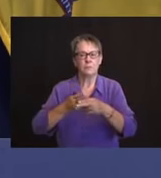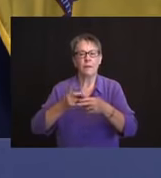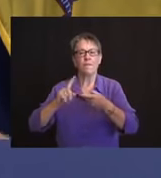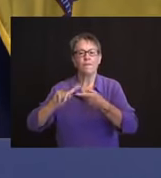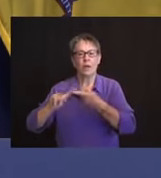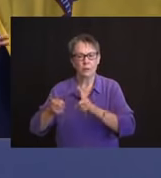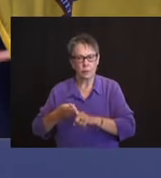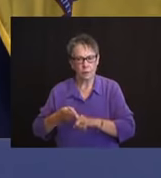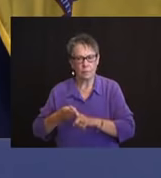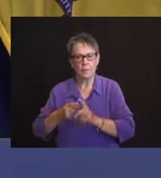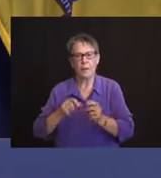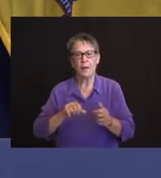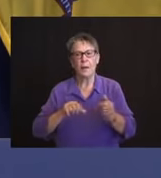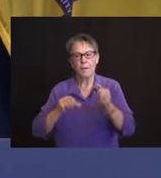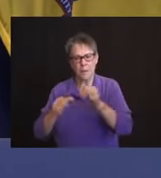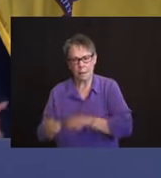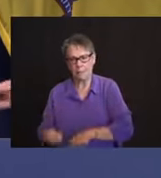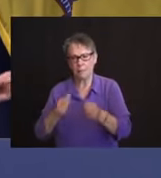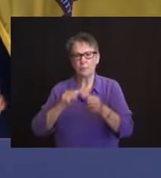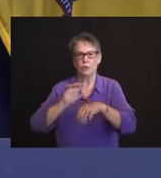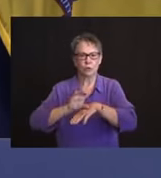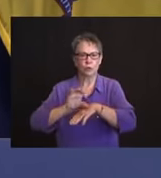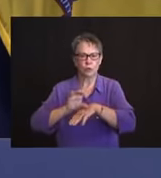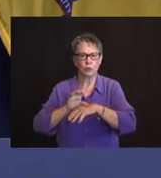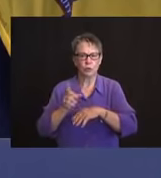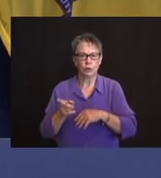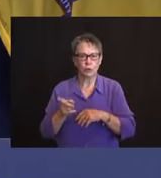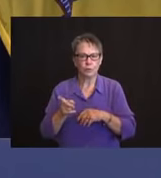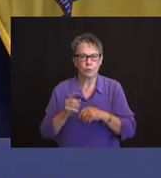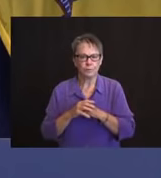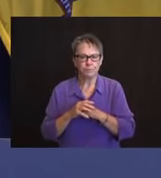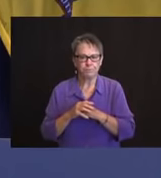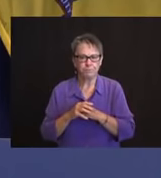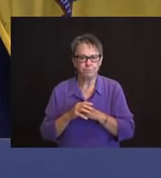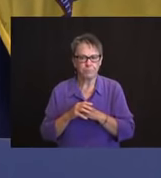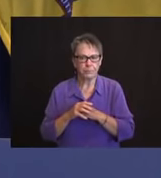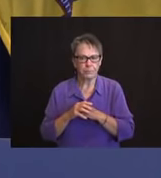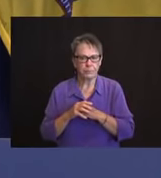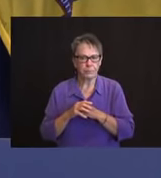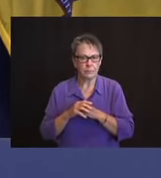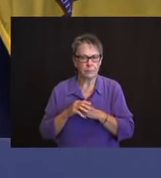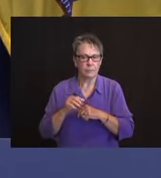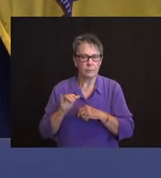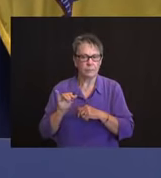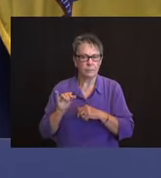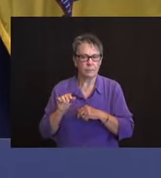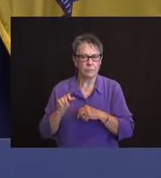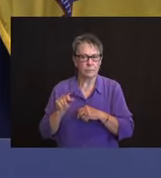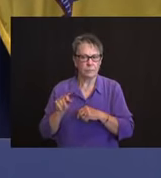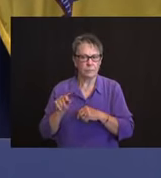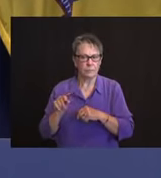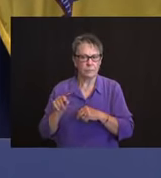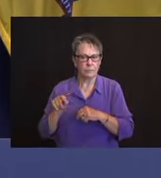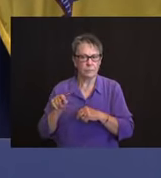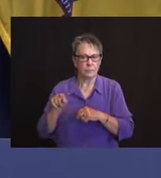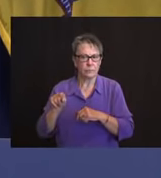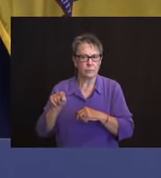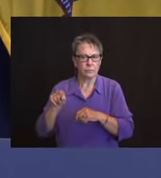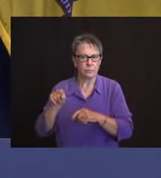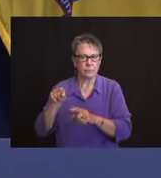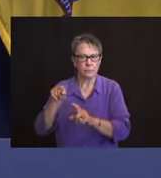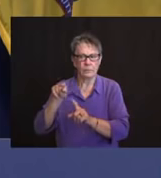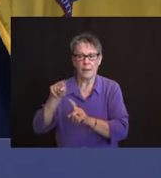dear friend of a lot of us here, including as a chaplain for the state police. And Sheila and I and Pastor